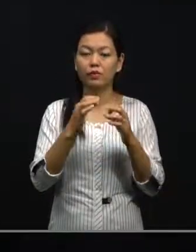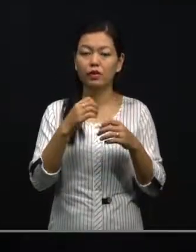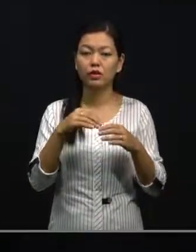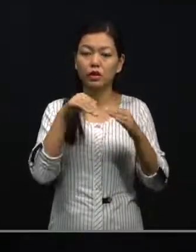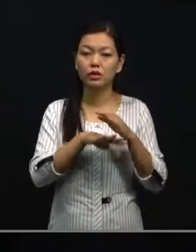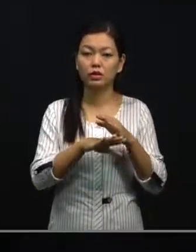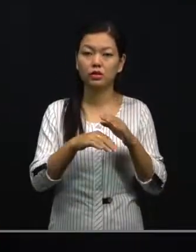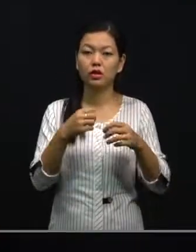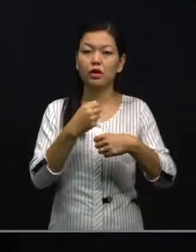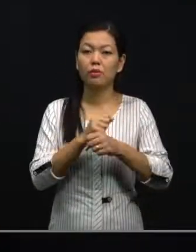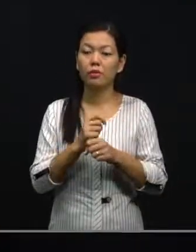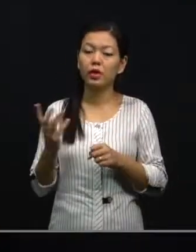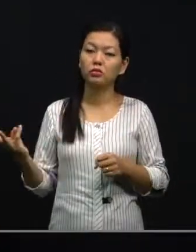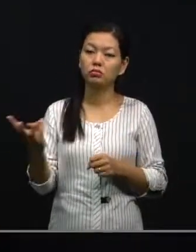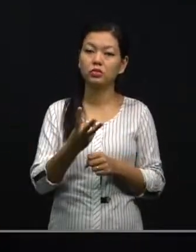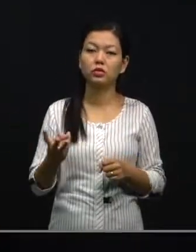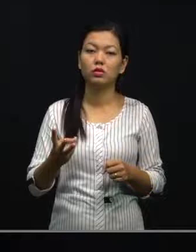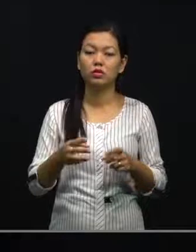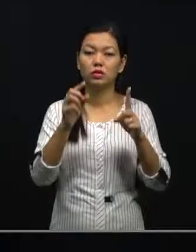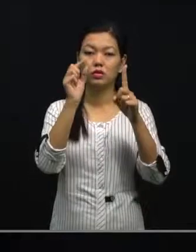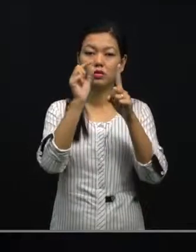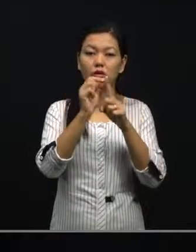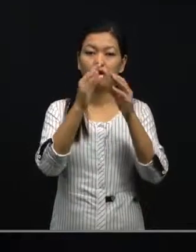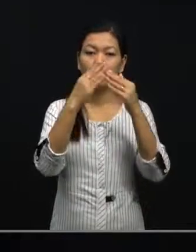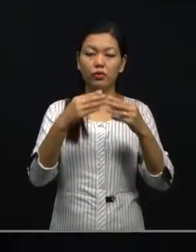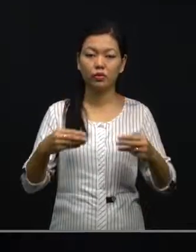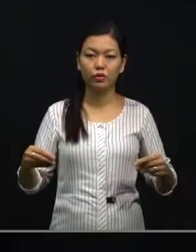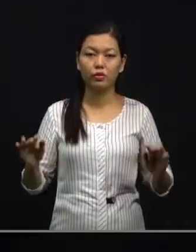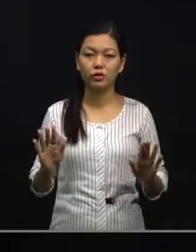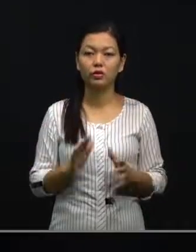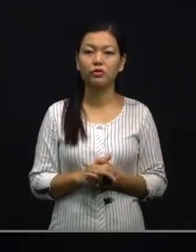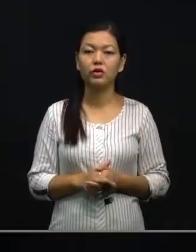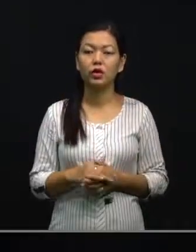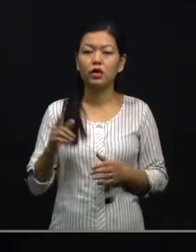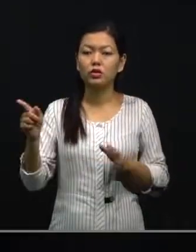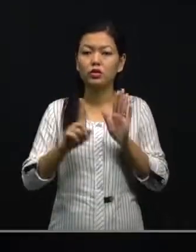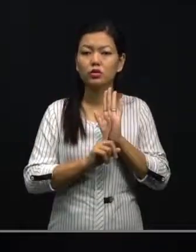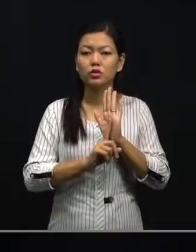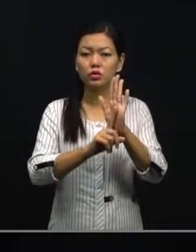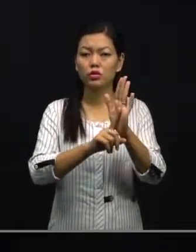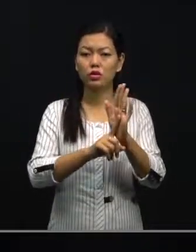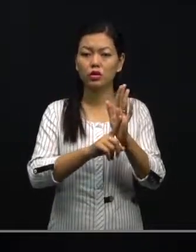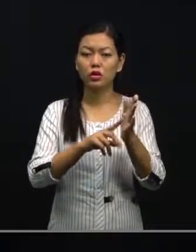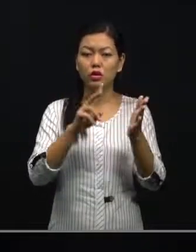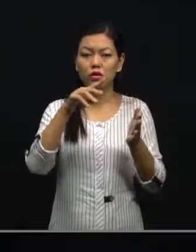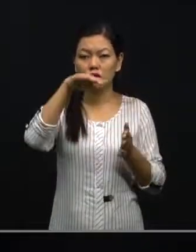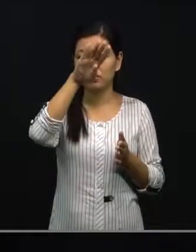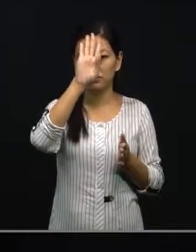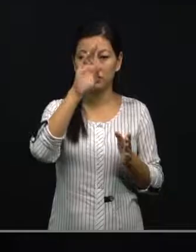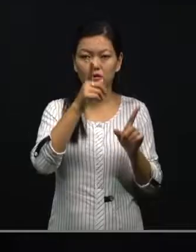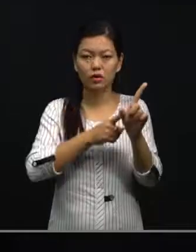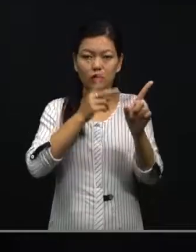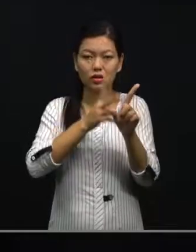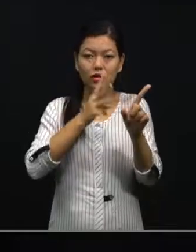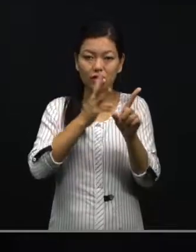the Duke of Cheshire. And she also represents a little bit of Victorian morality. Remember that it is not right to kill a